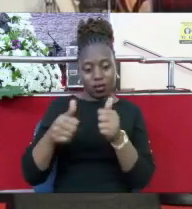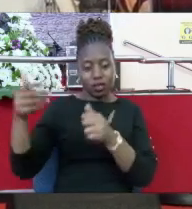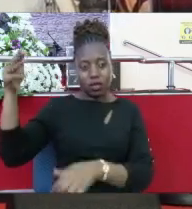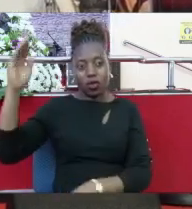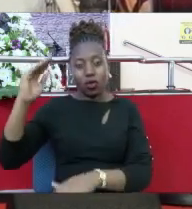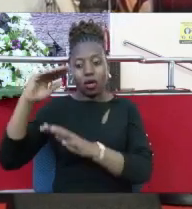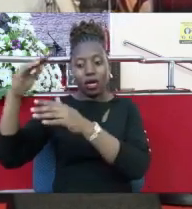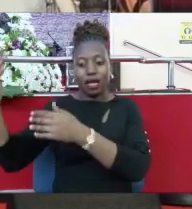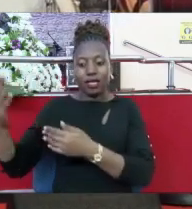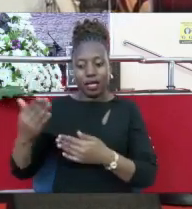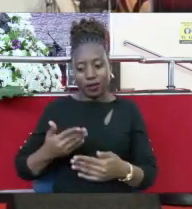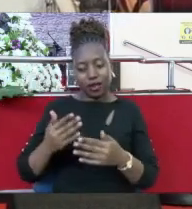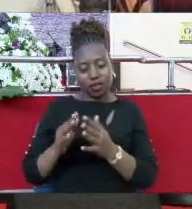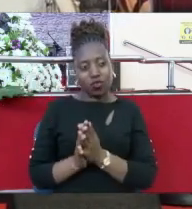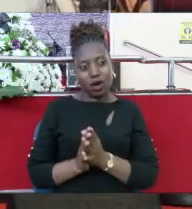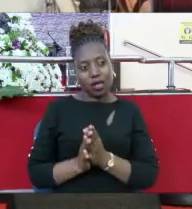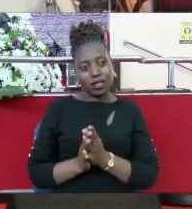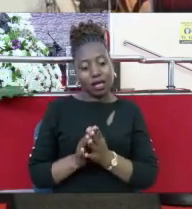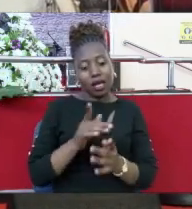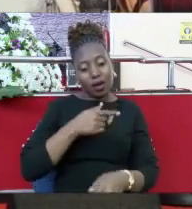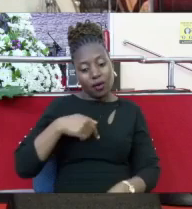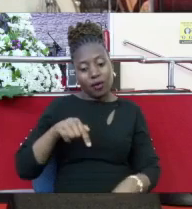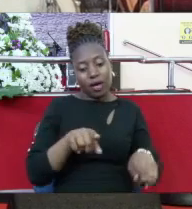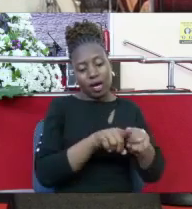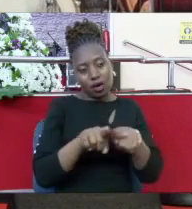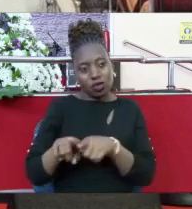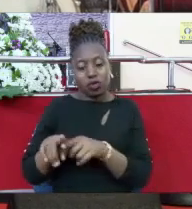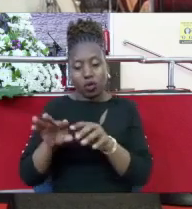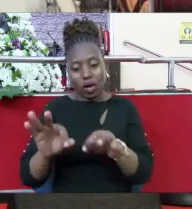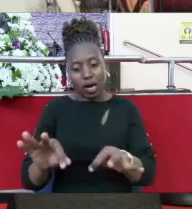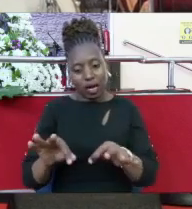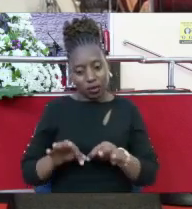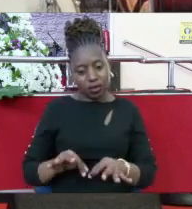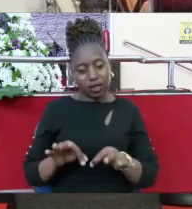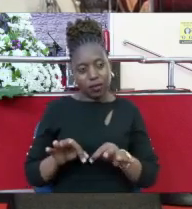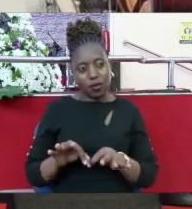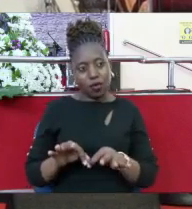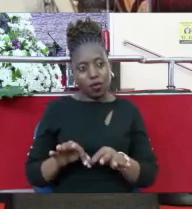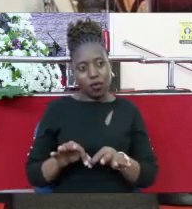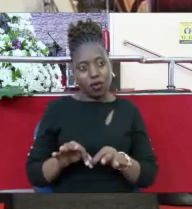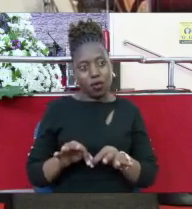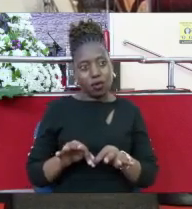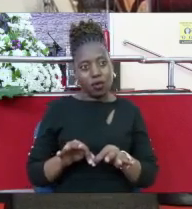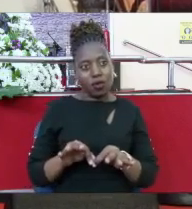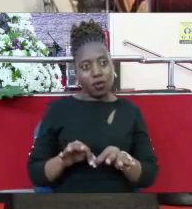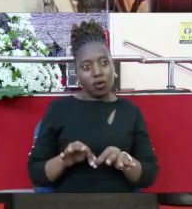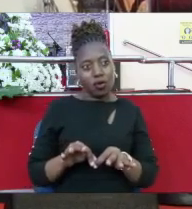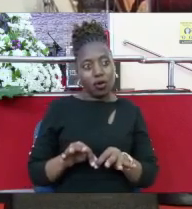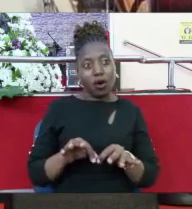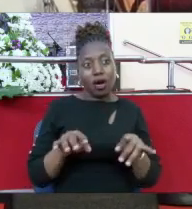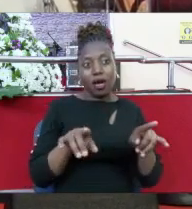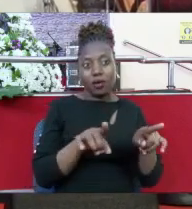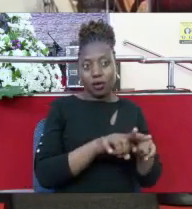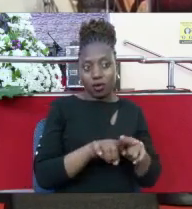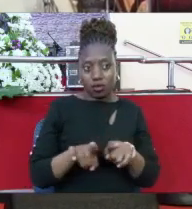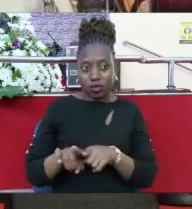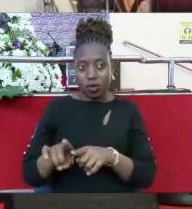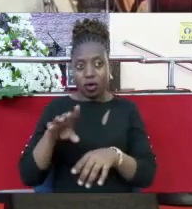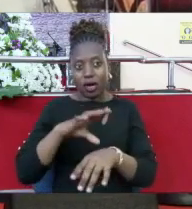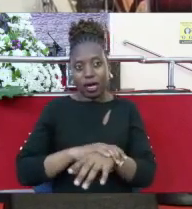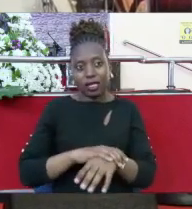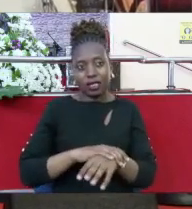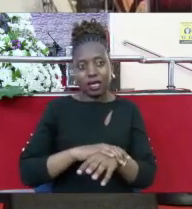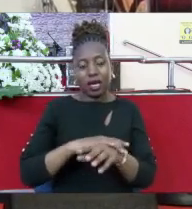We are accountable. And we get reward based on what we have